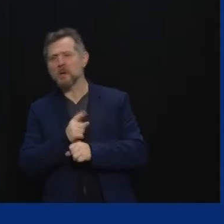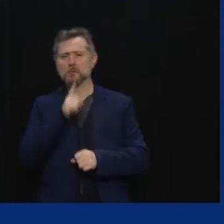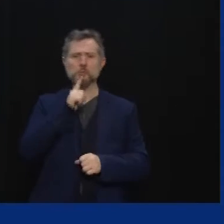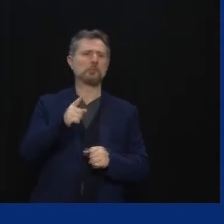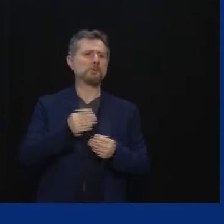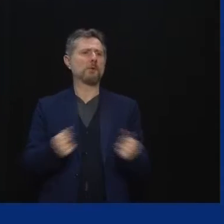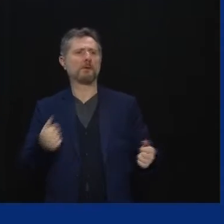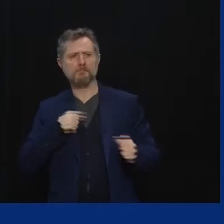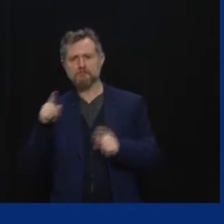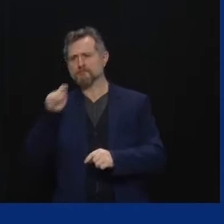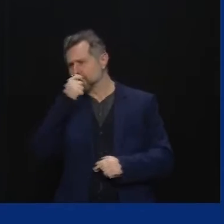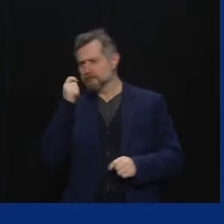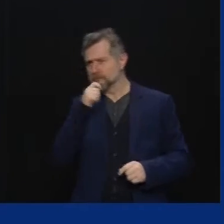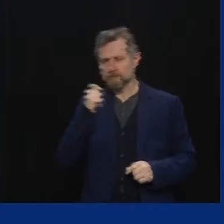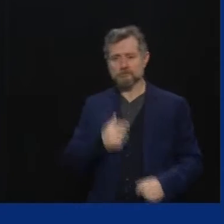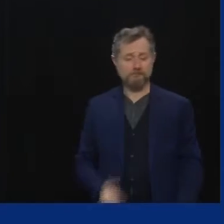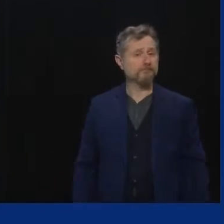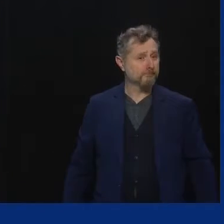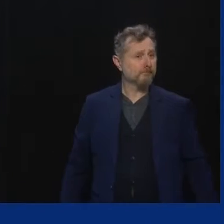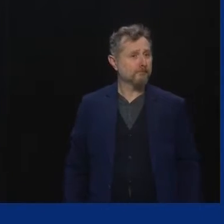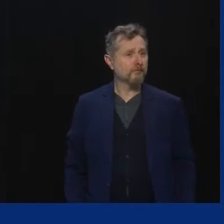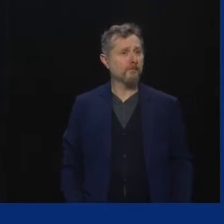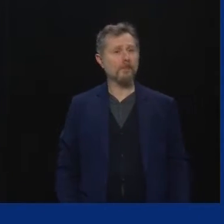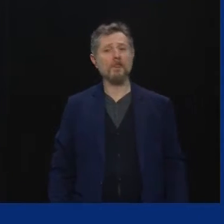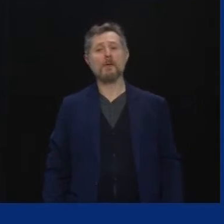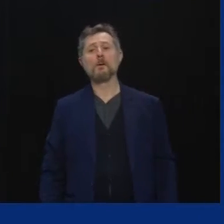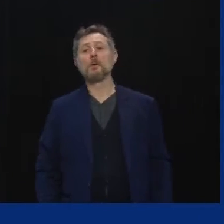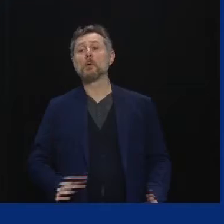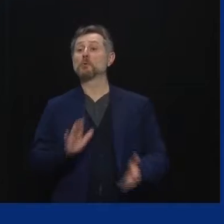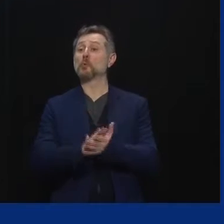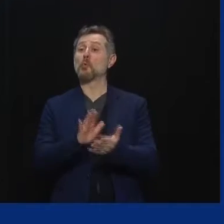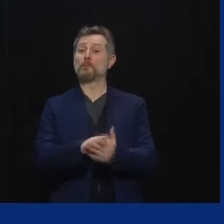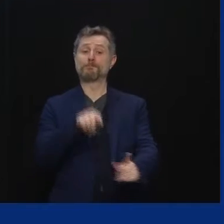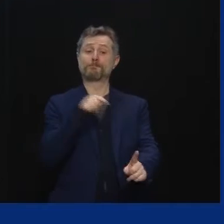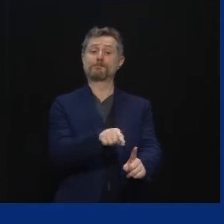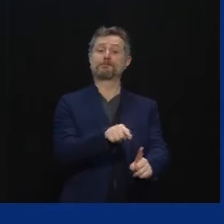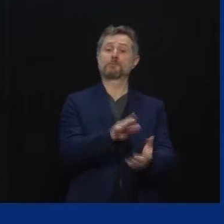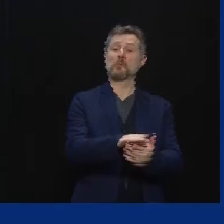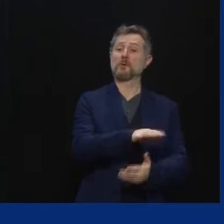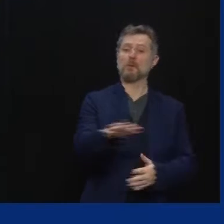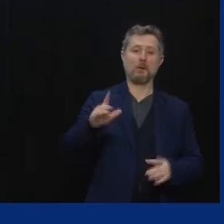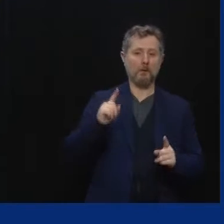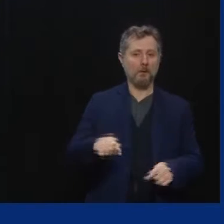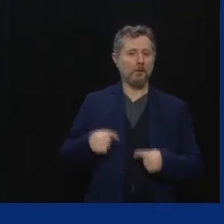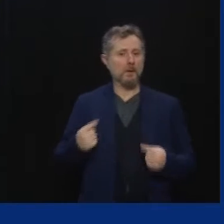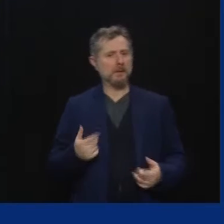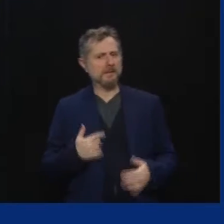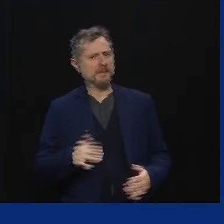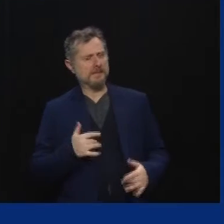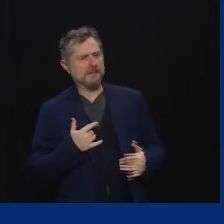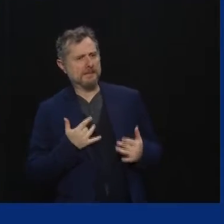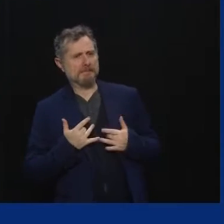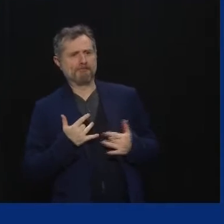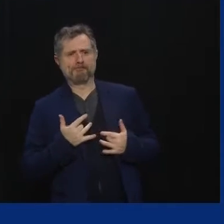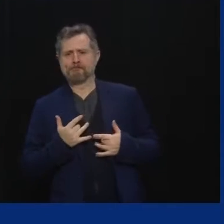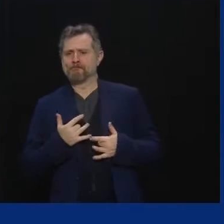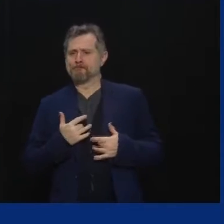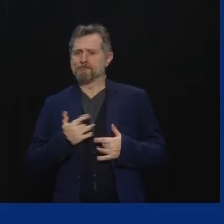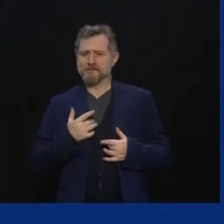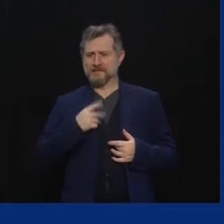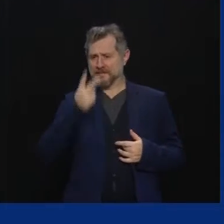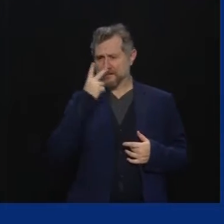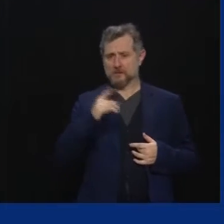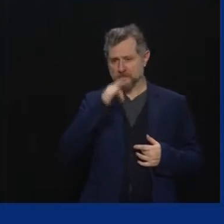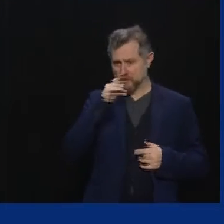Schools. This has been a troublesome area from the very beginning. The last thing we want to see are any more children who have to be sent home for a longer period